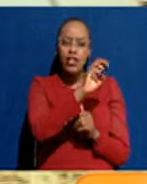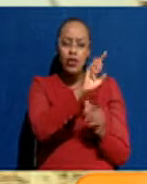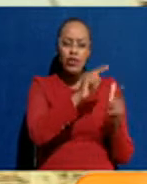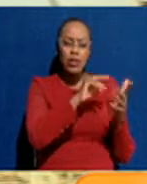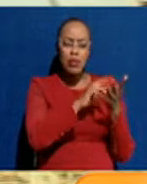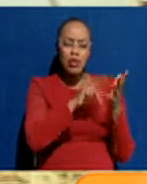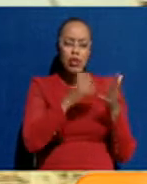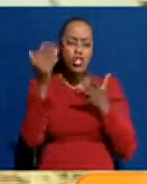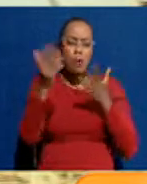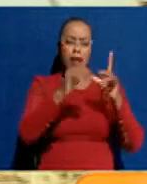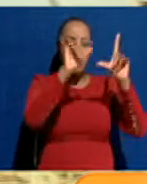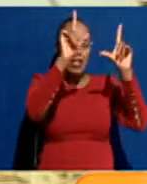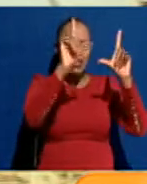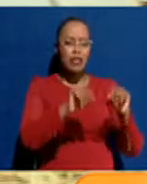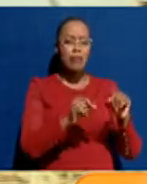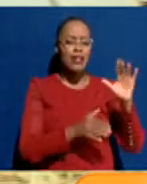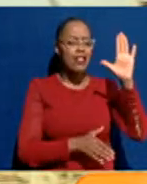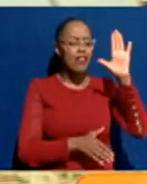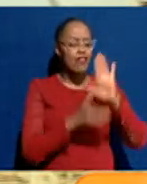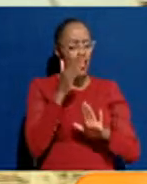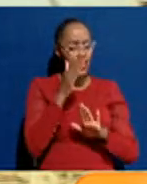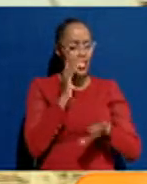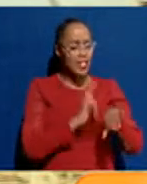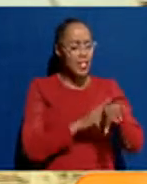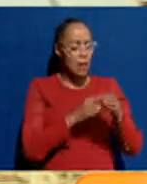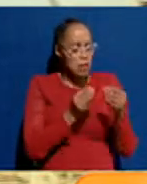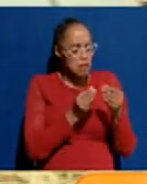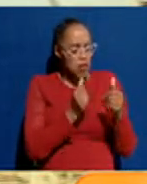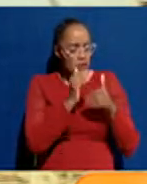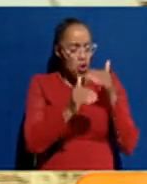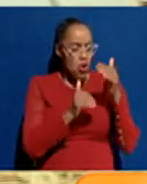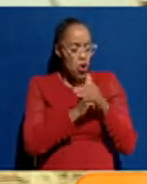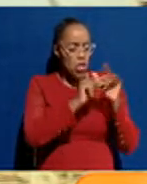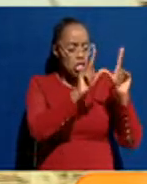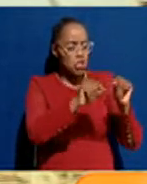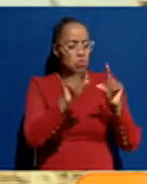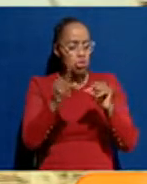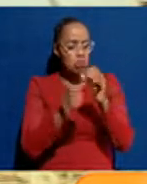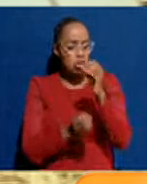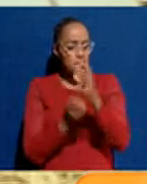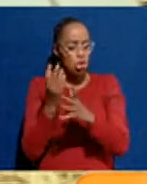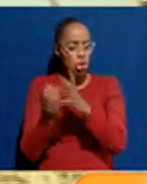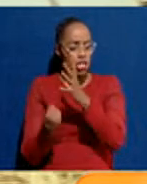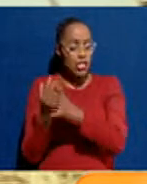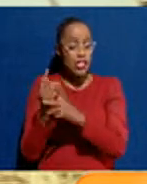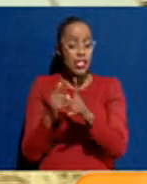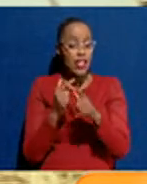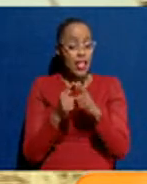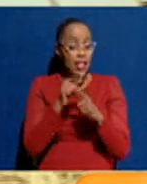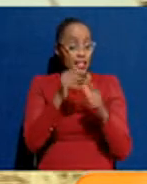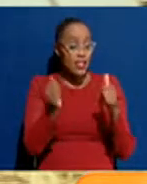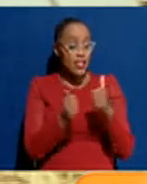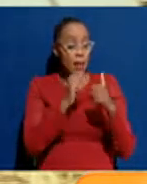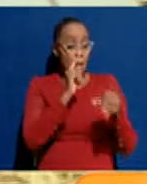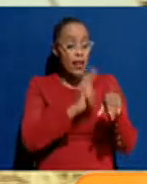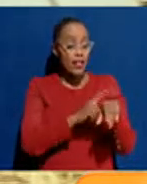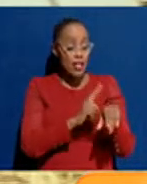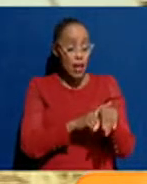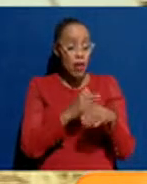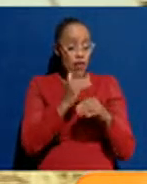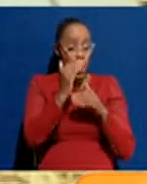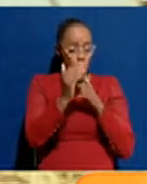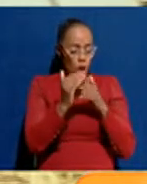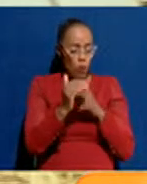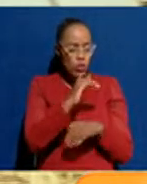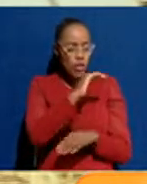the cheapest first. Once you've exhausted all the cheap sources, it does happen, and especially when you start approaching the peak time,